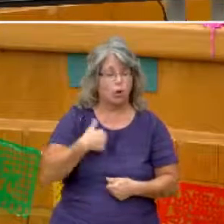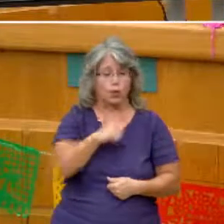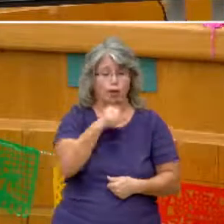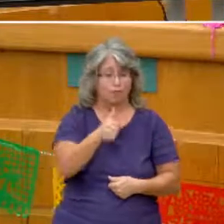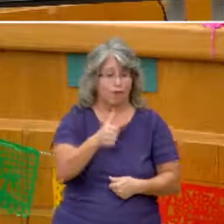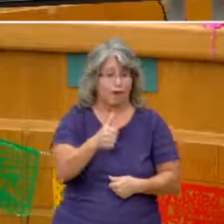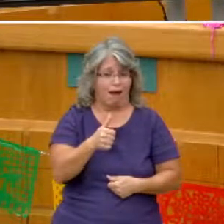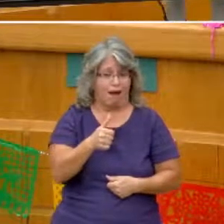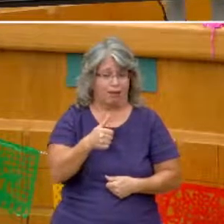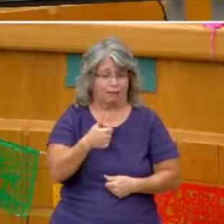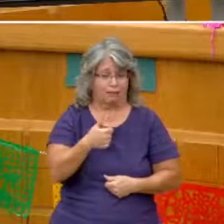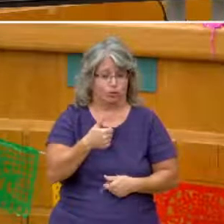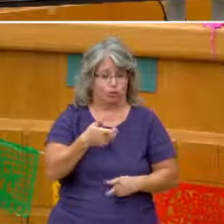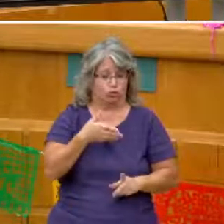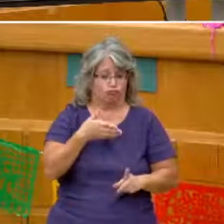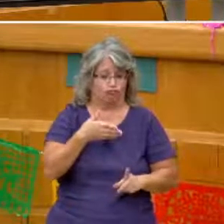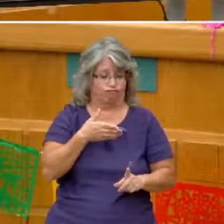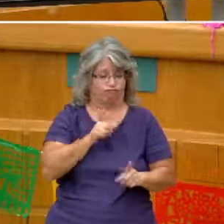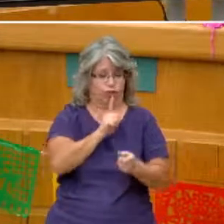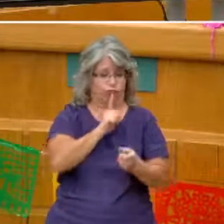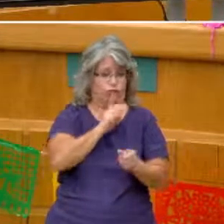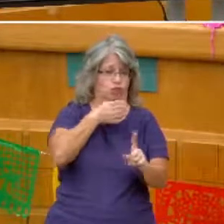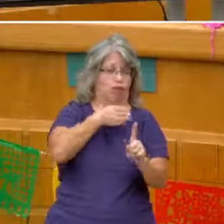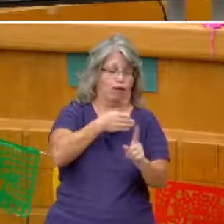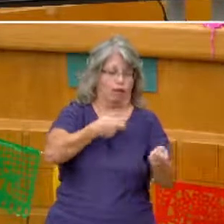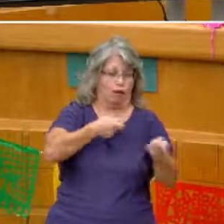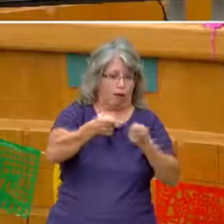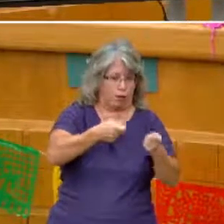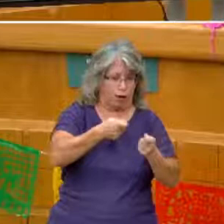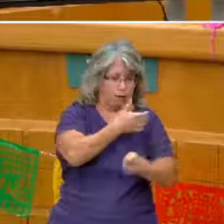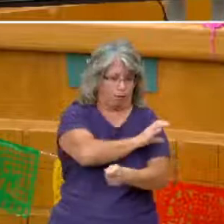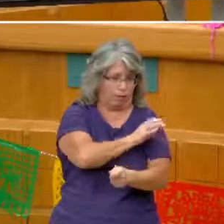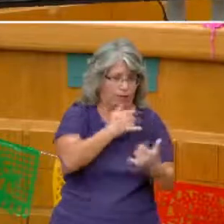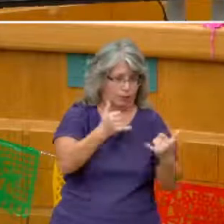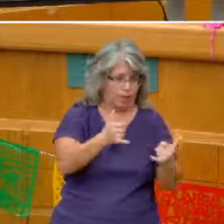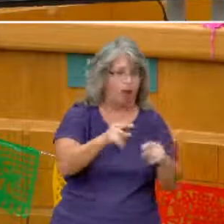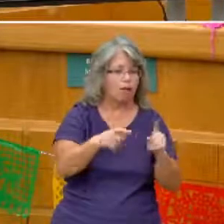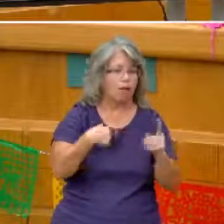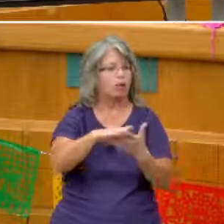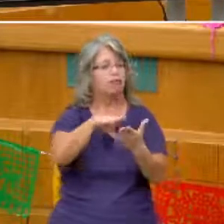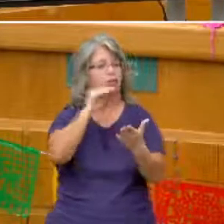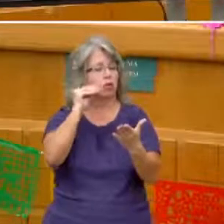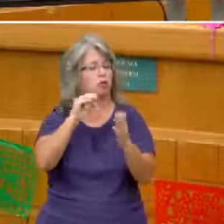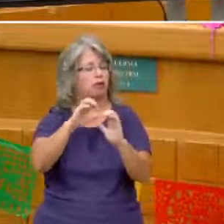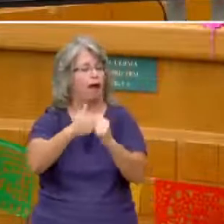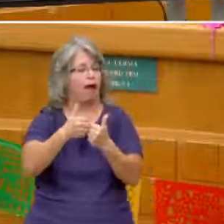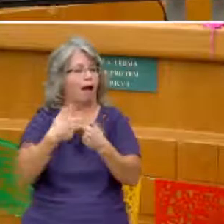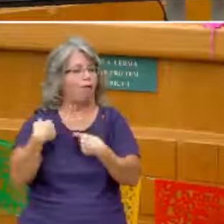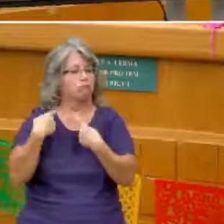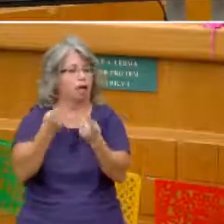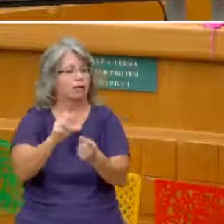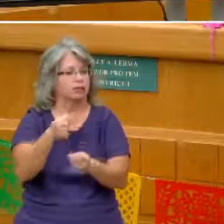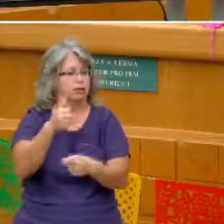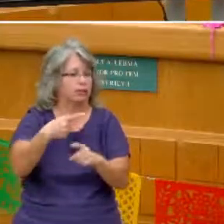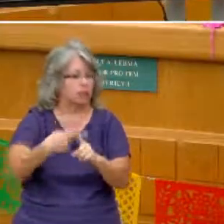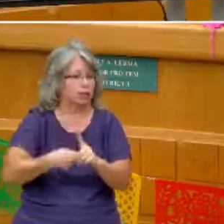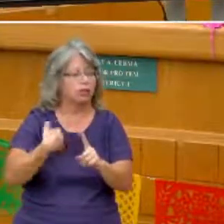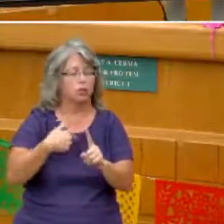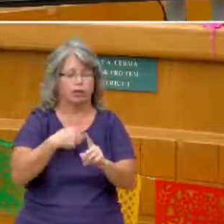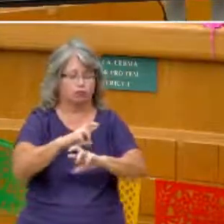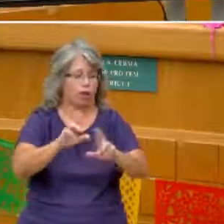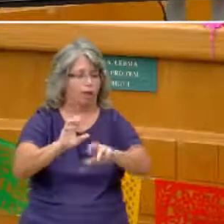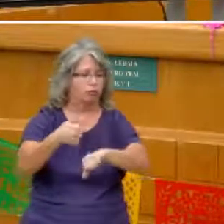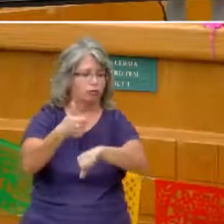be able to scale up operations as needed. Nueces County is still involved in testing, and